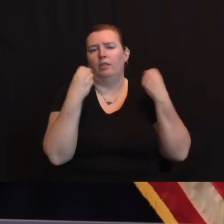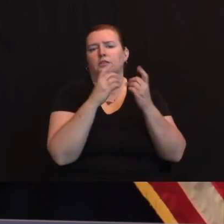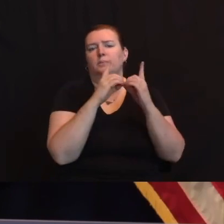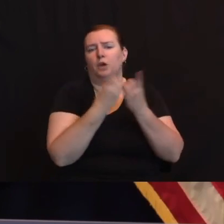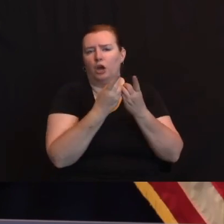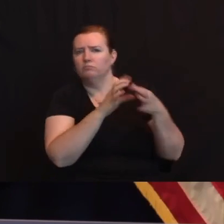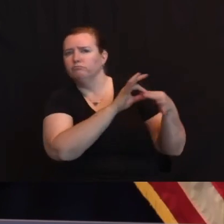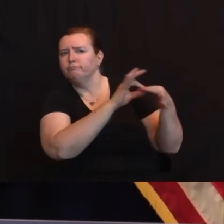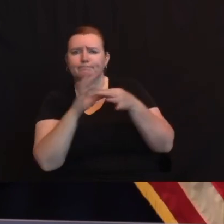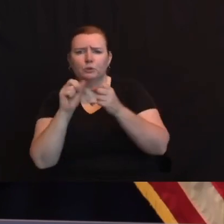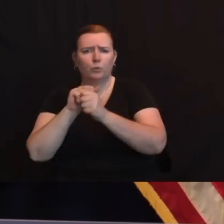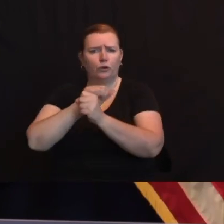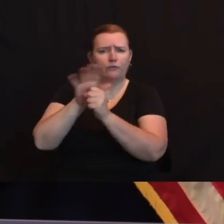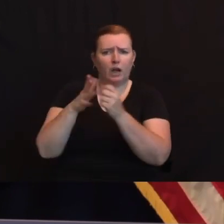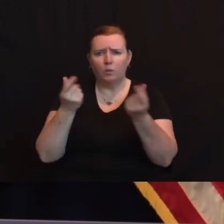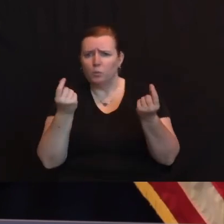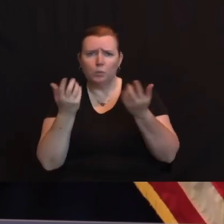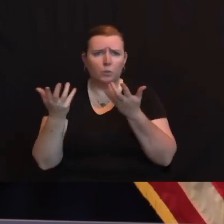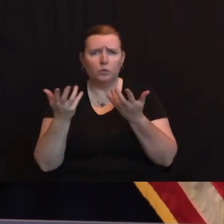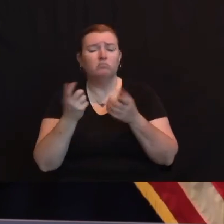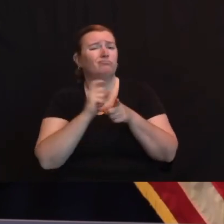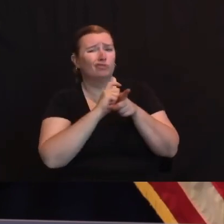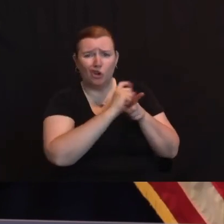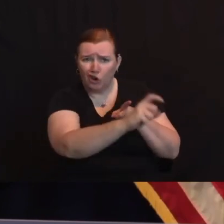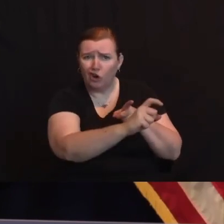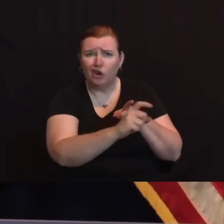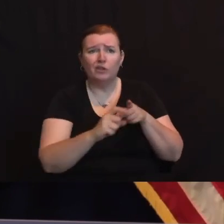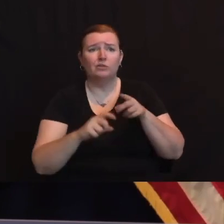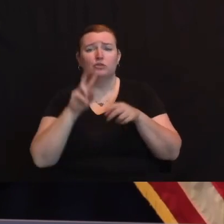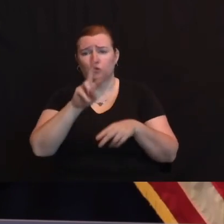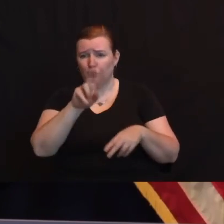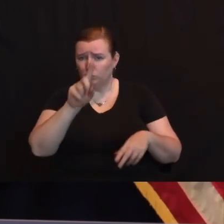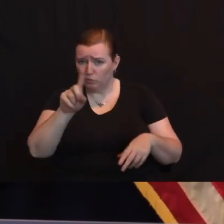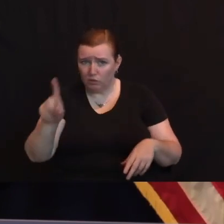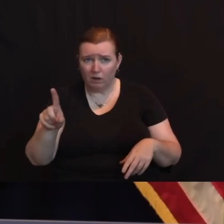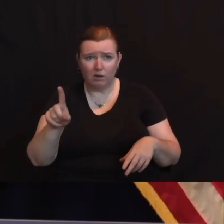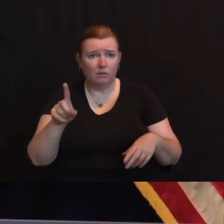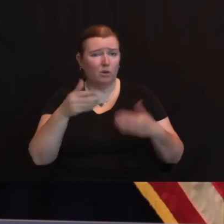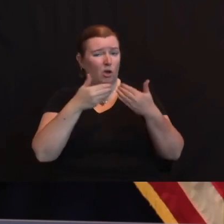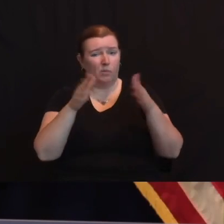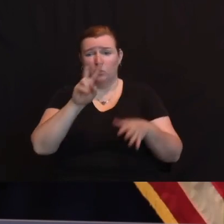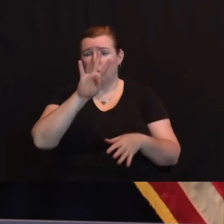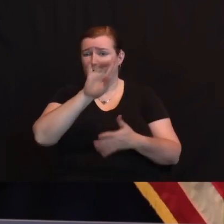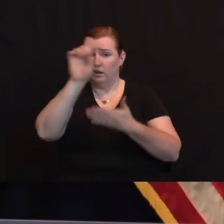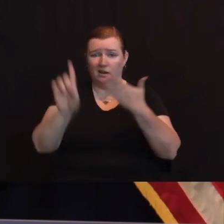COVID-19. Call 211 for general information 24/7 or